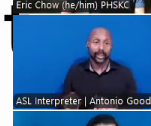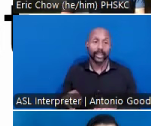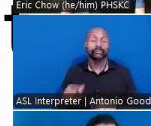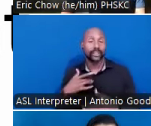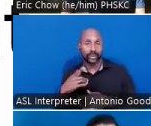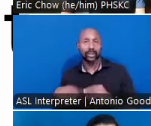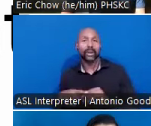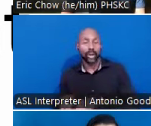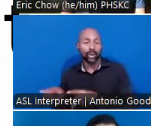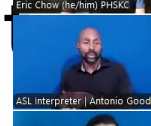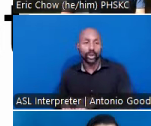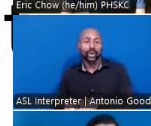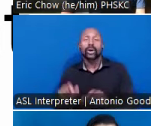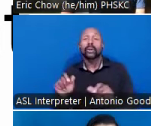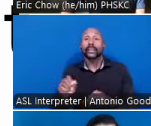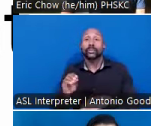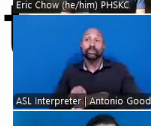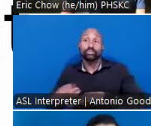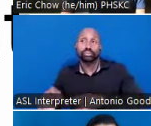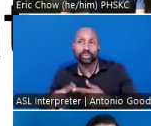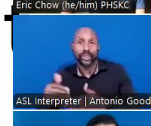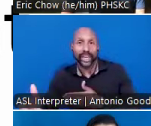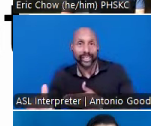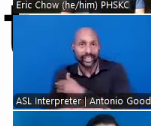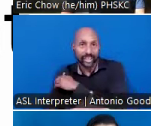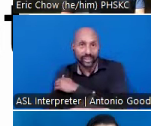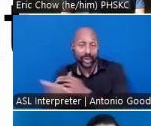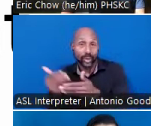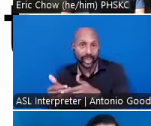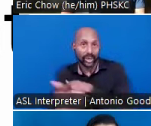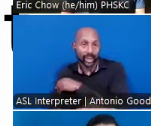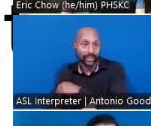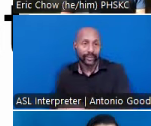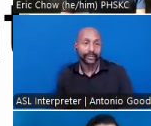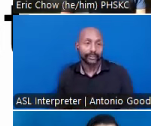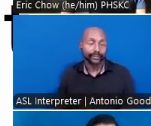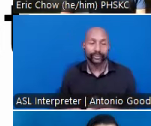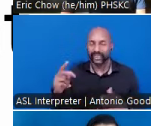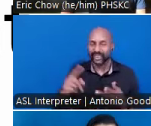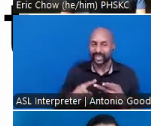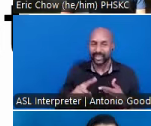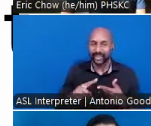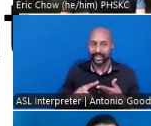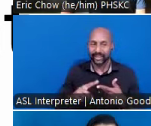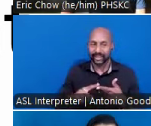countries. So for example, the type of Mpox that is in DRC right